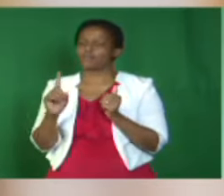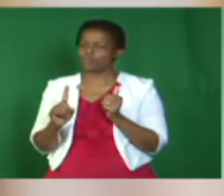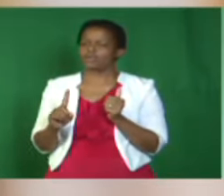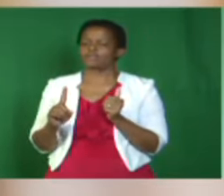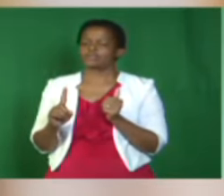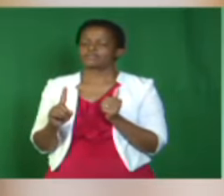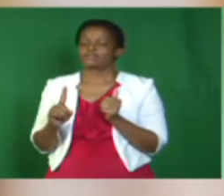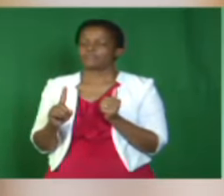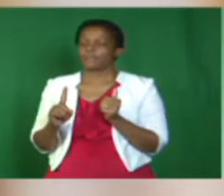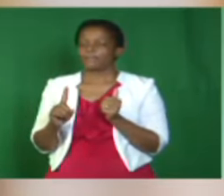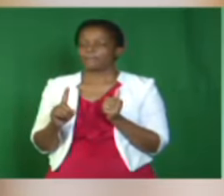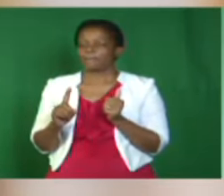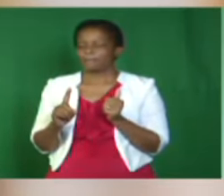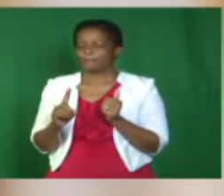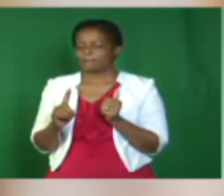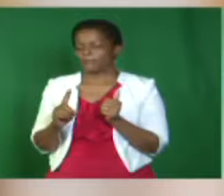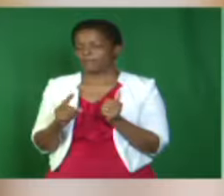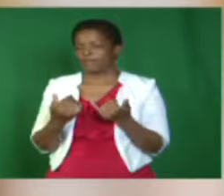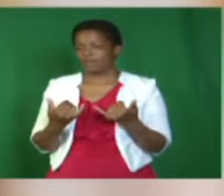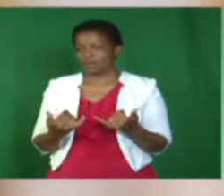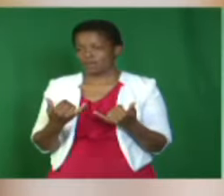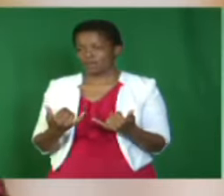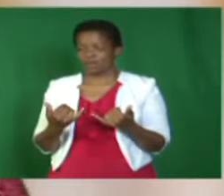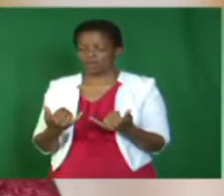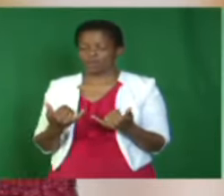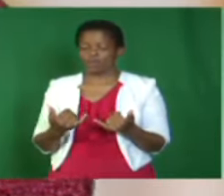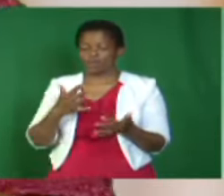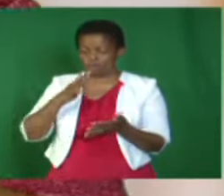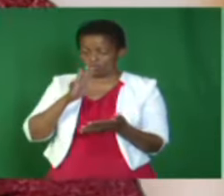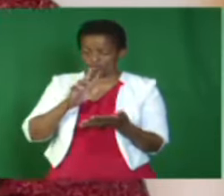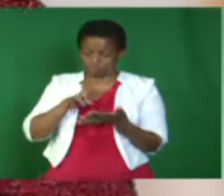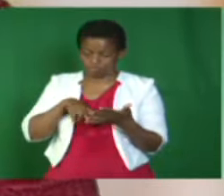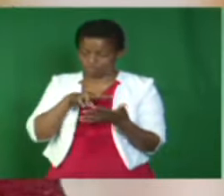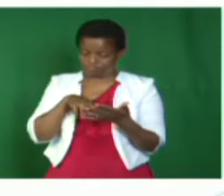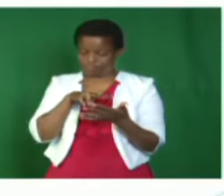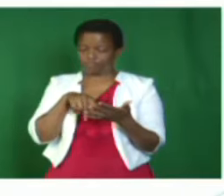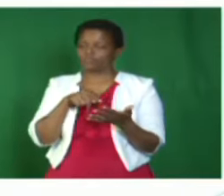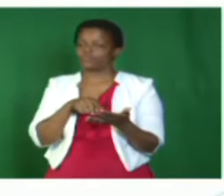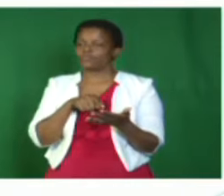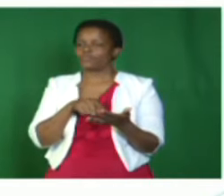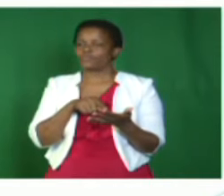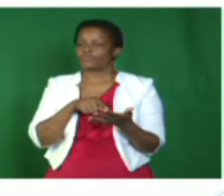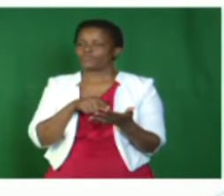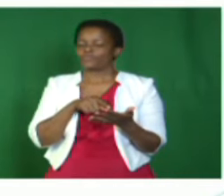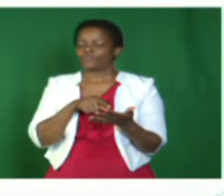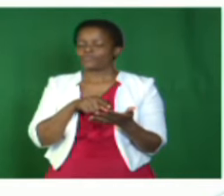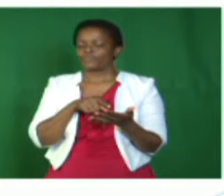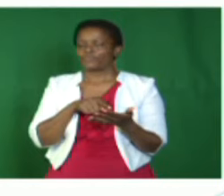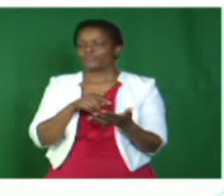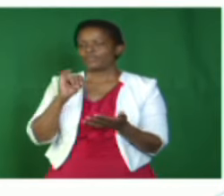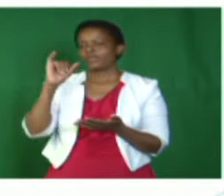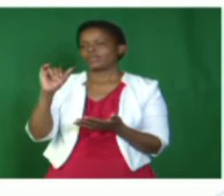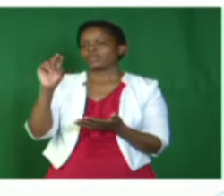the learner. Let us go through the intensive reading activities. Intensive